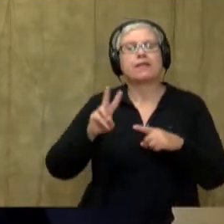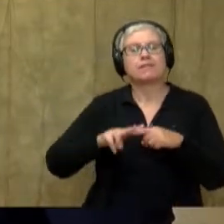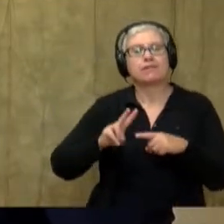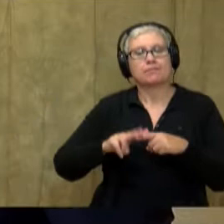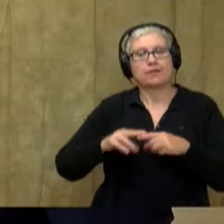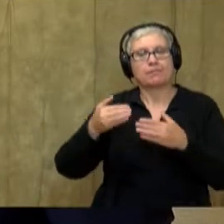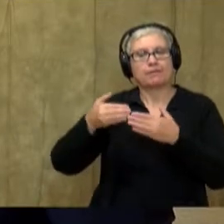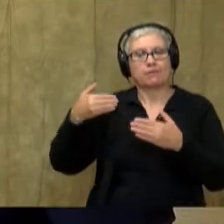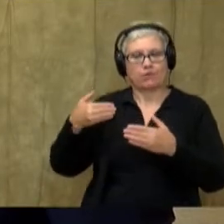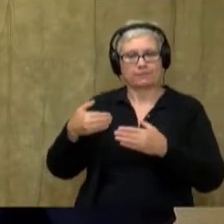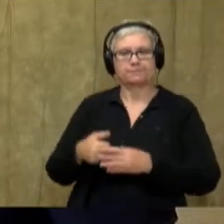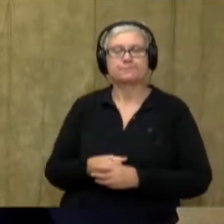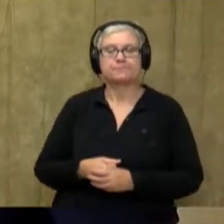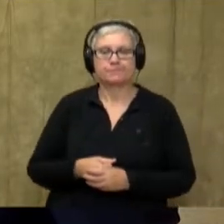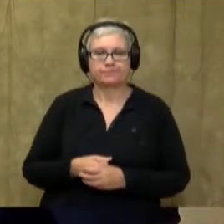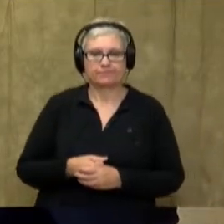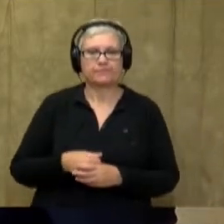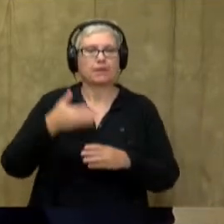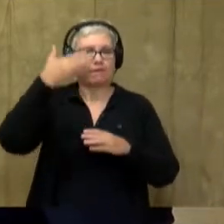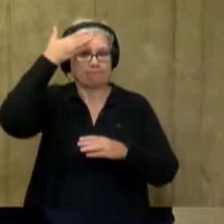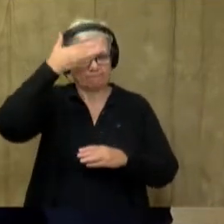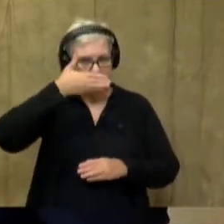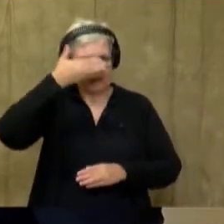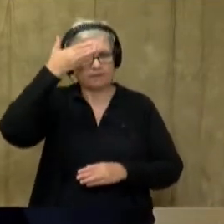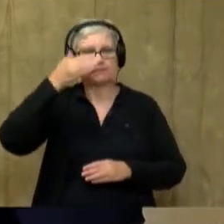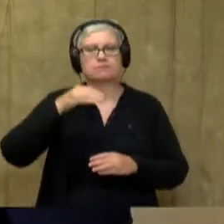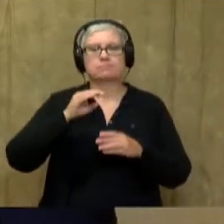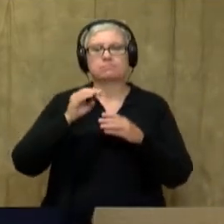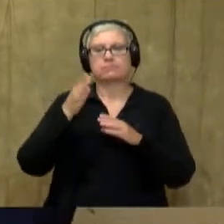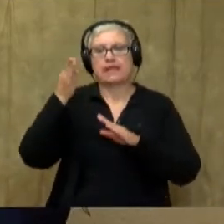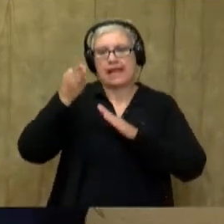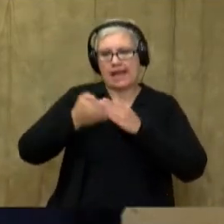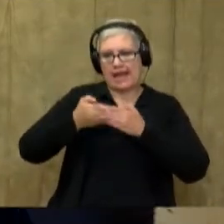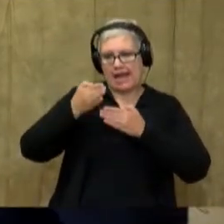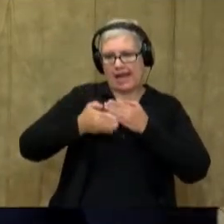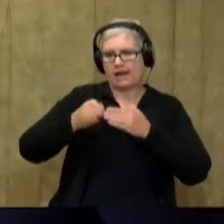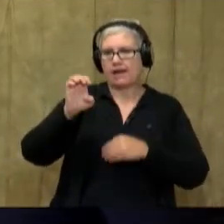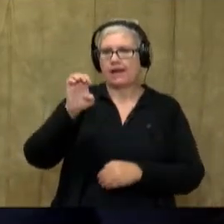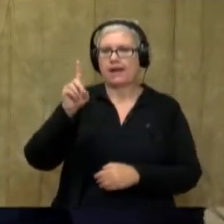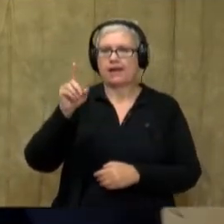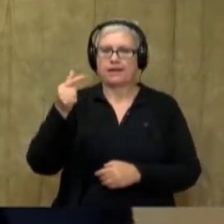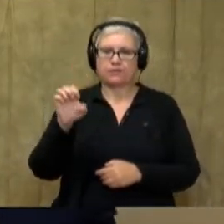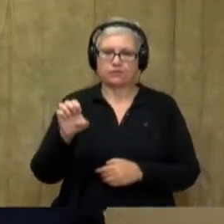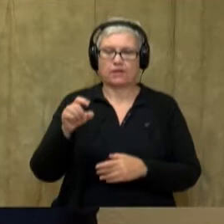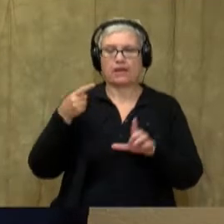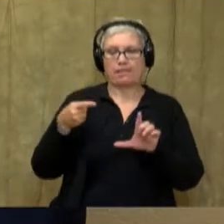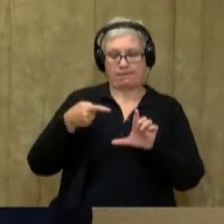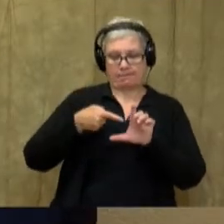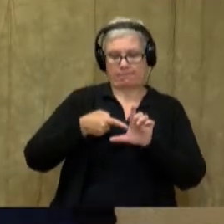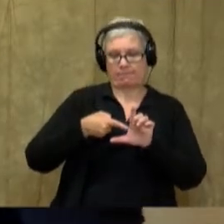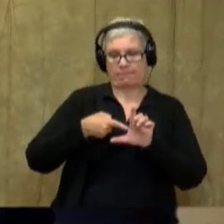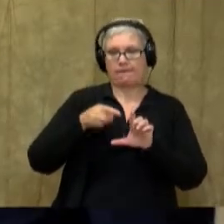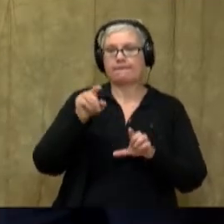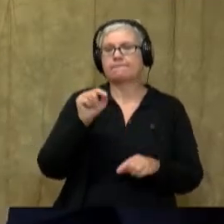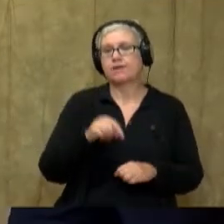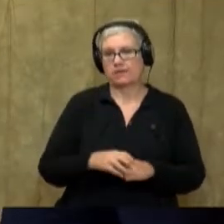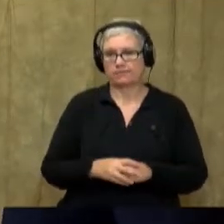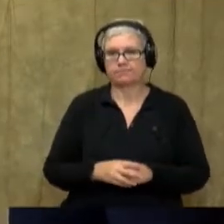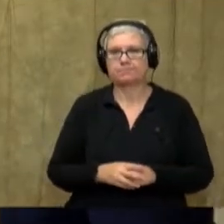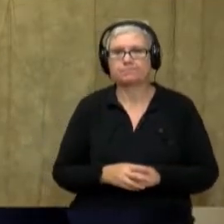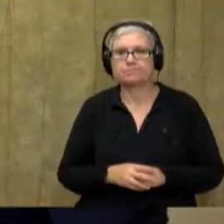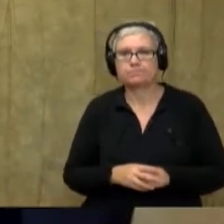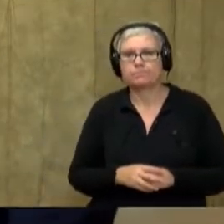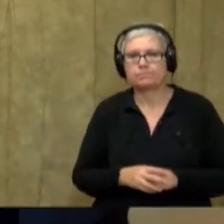established previously. This term of face, edge, vertex. And so here is where